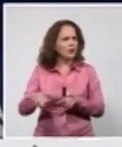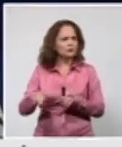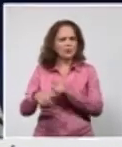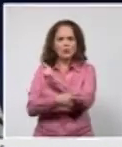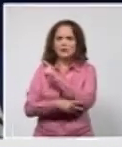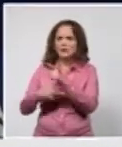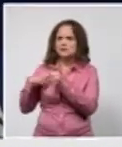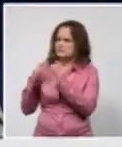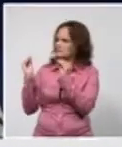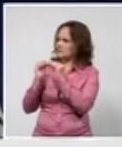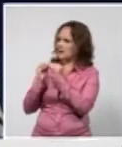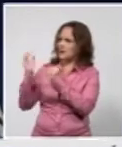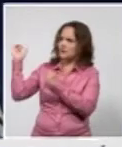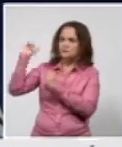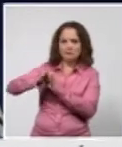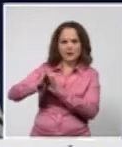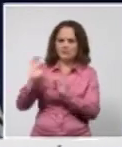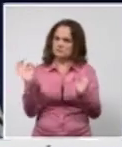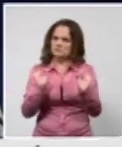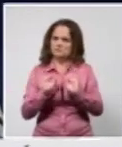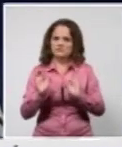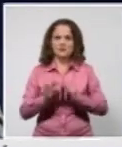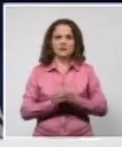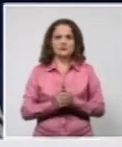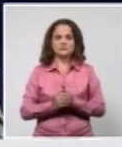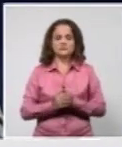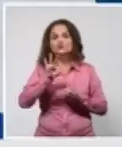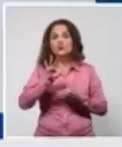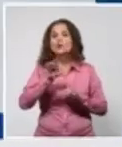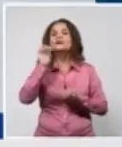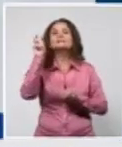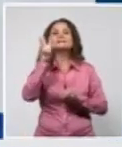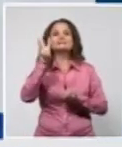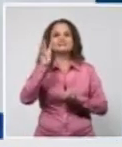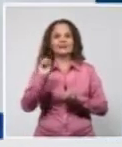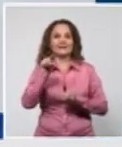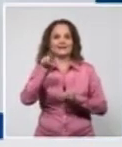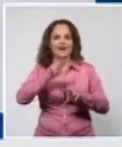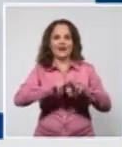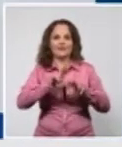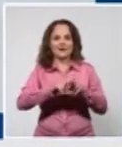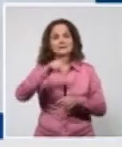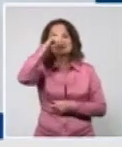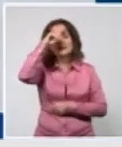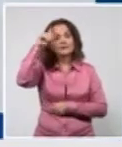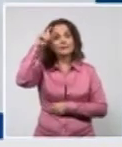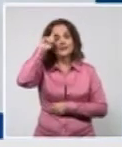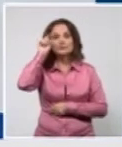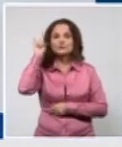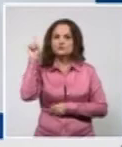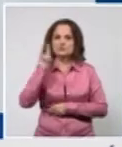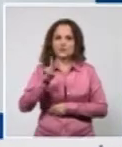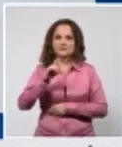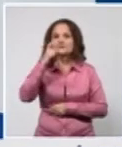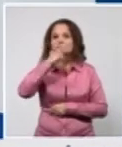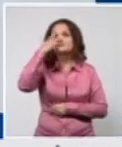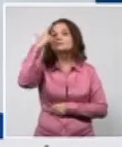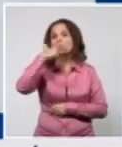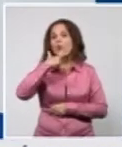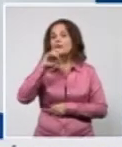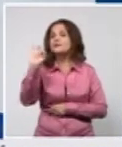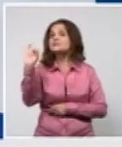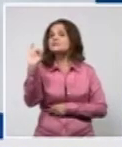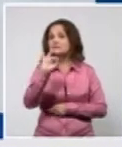group. Of the 48 diagnosed cases, 30 are from Havana, 9 from Santo